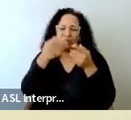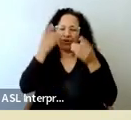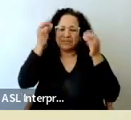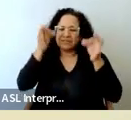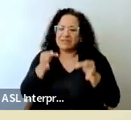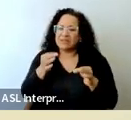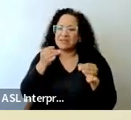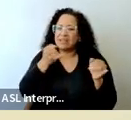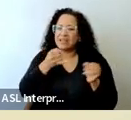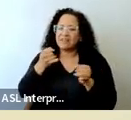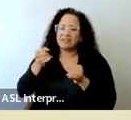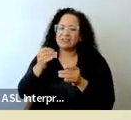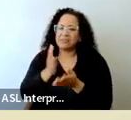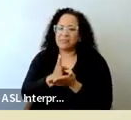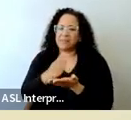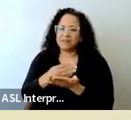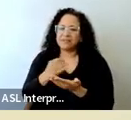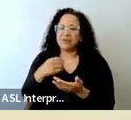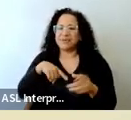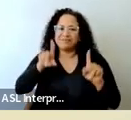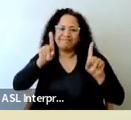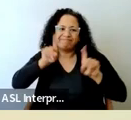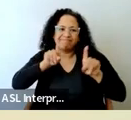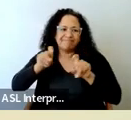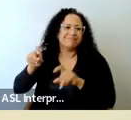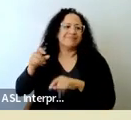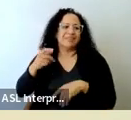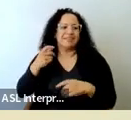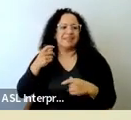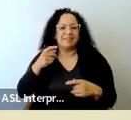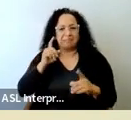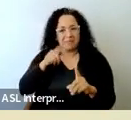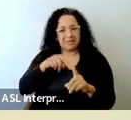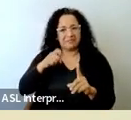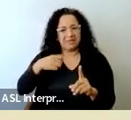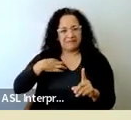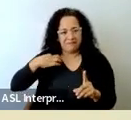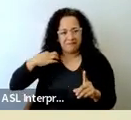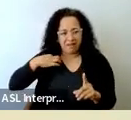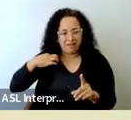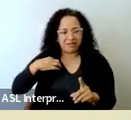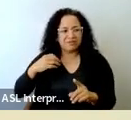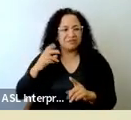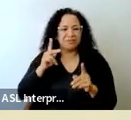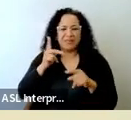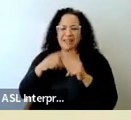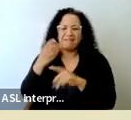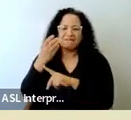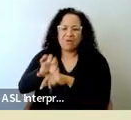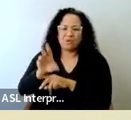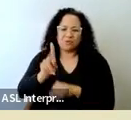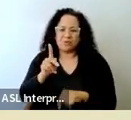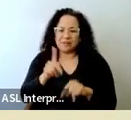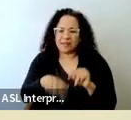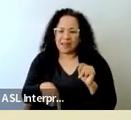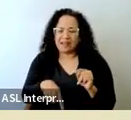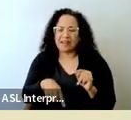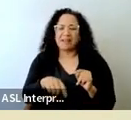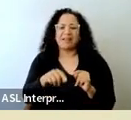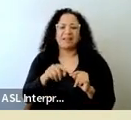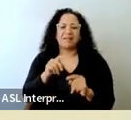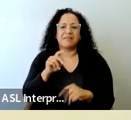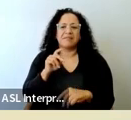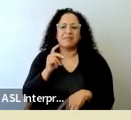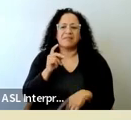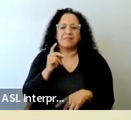going to basically pilot and experiment this. It had to be voluntary. It wasn't something people could be forced into, or we regional centers would have to